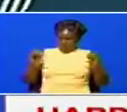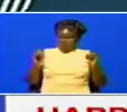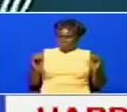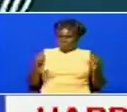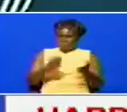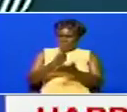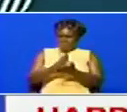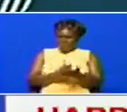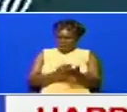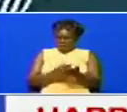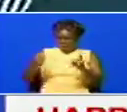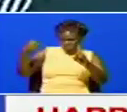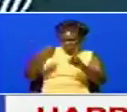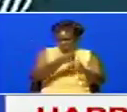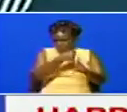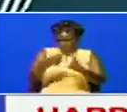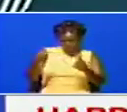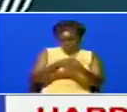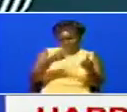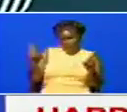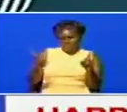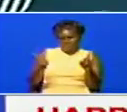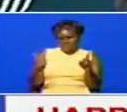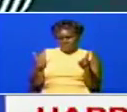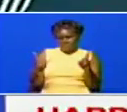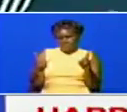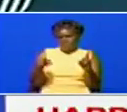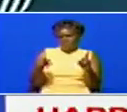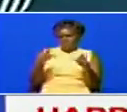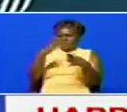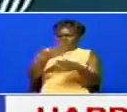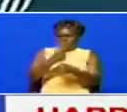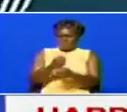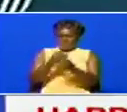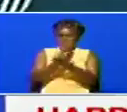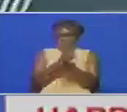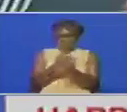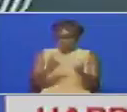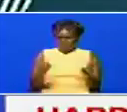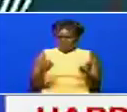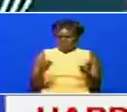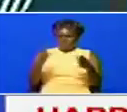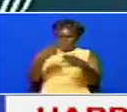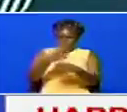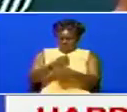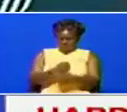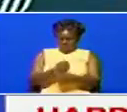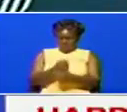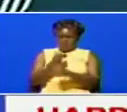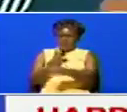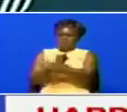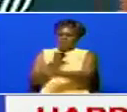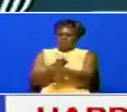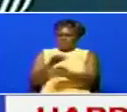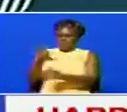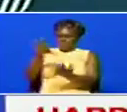part of a violent game or anything like that. They should trust democracy. They should trust the institution they would